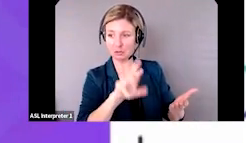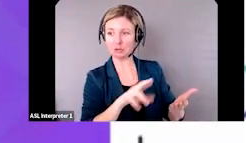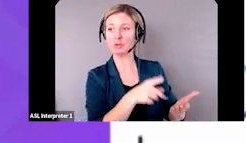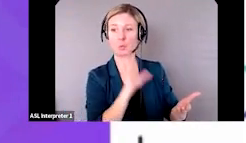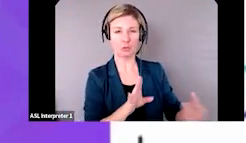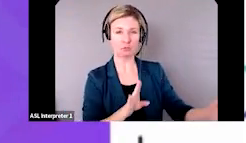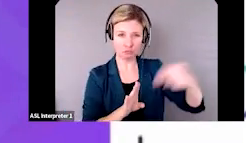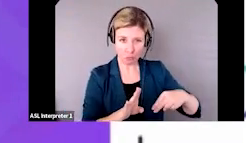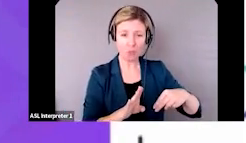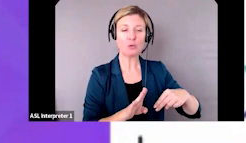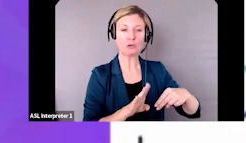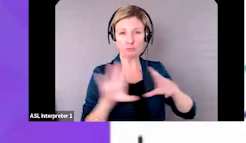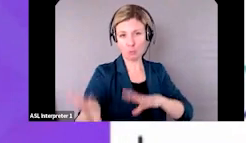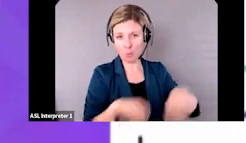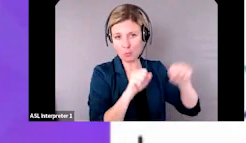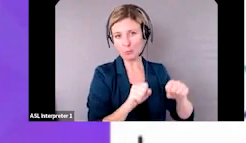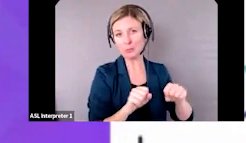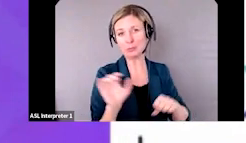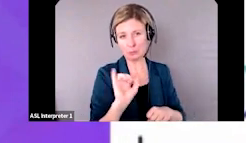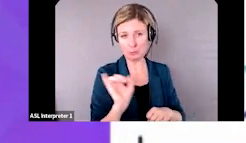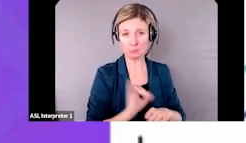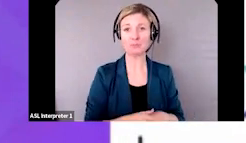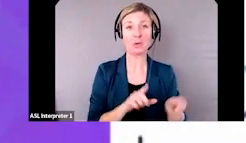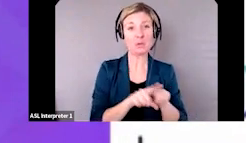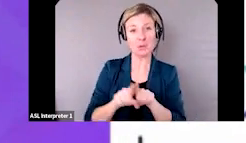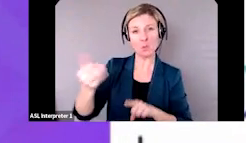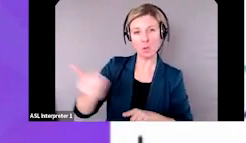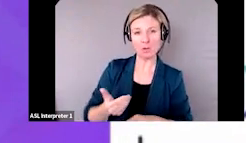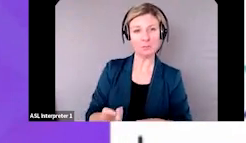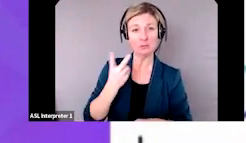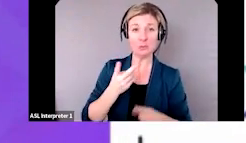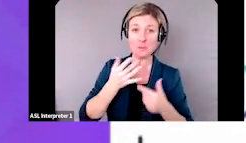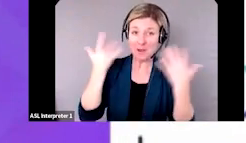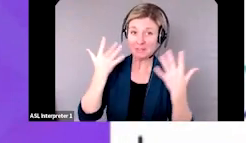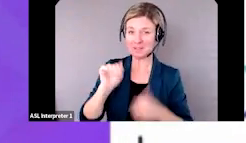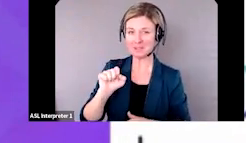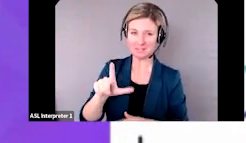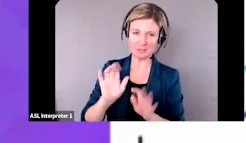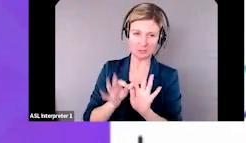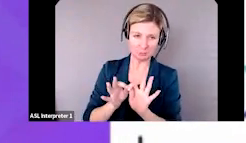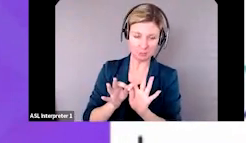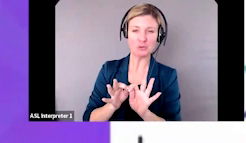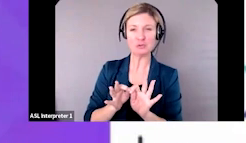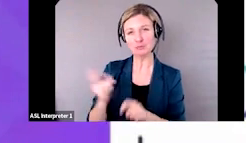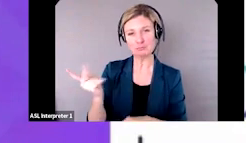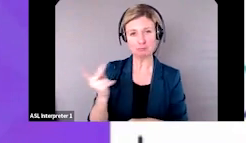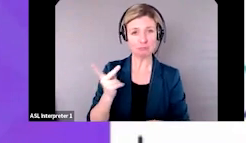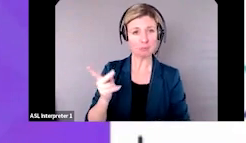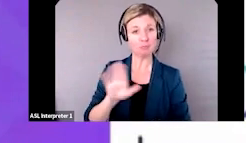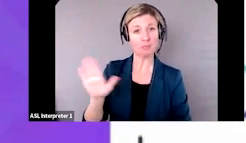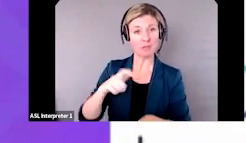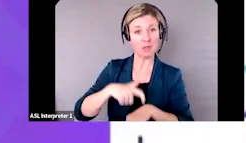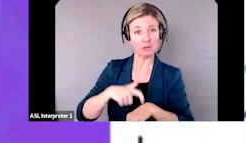also like to welcome our two friendly American Sign Language interpreters whose time today is graciously provided